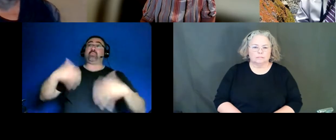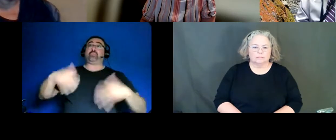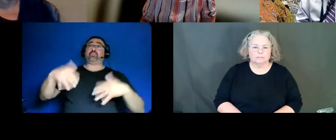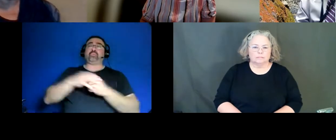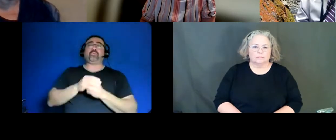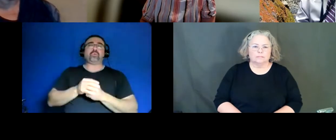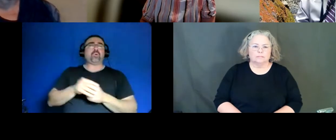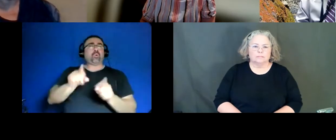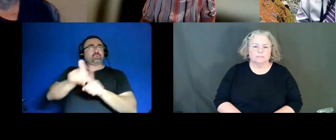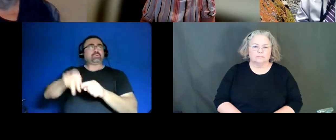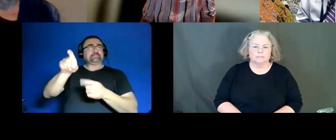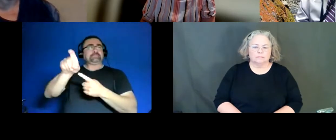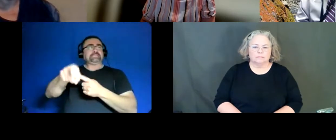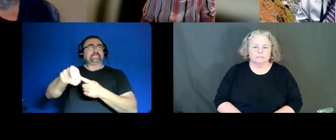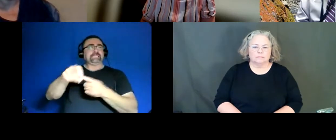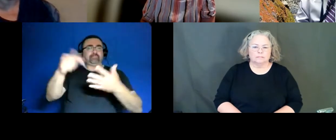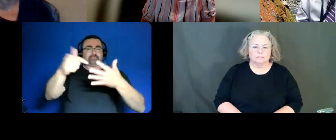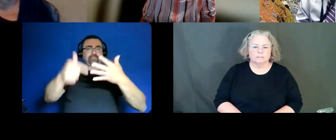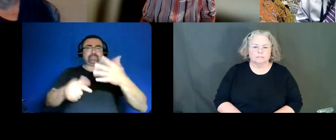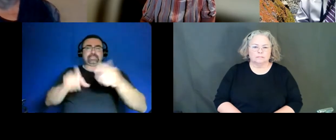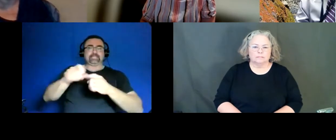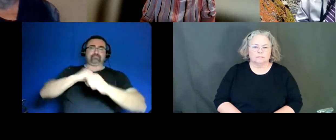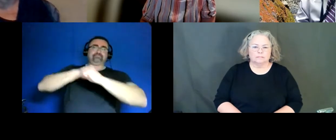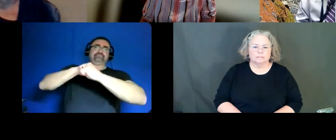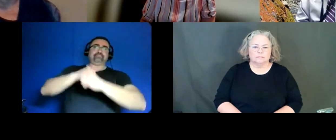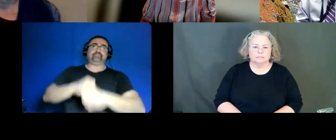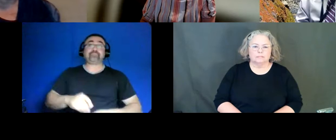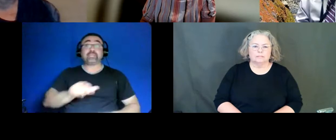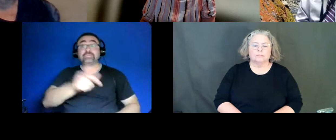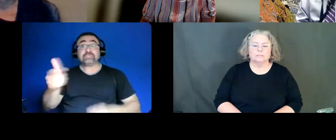you also have to have these additional things to be able to assist.